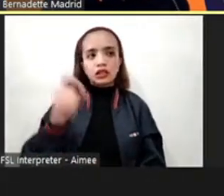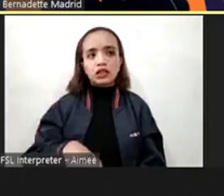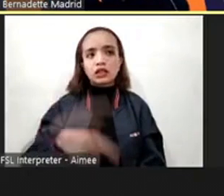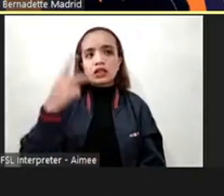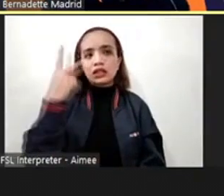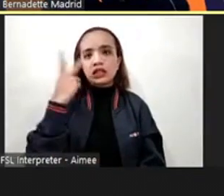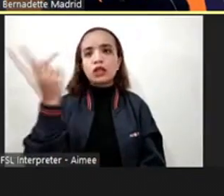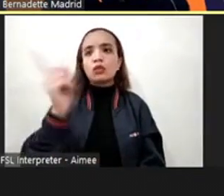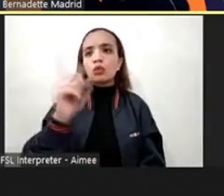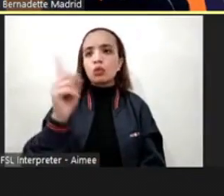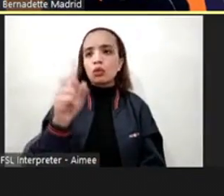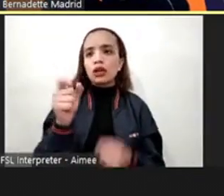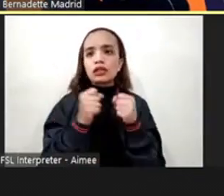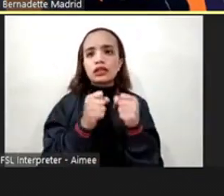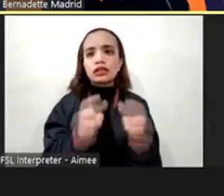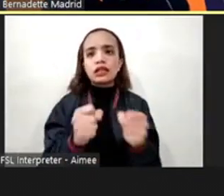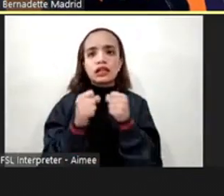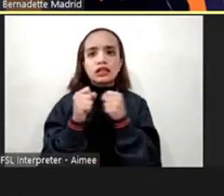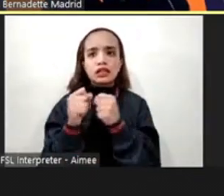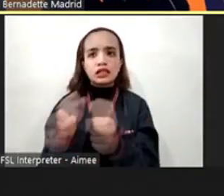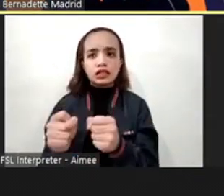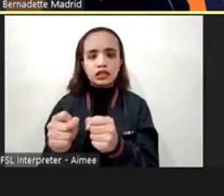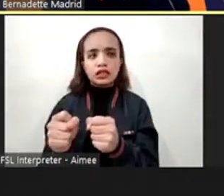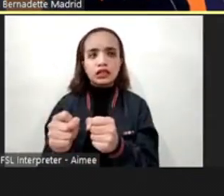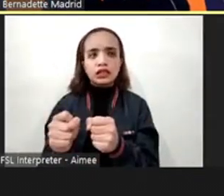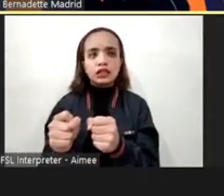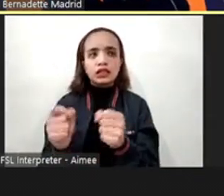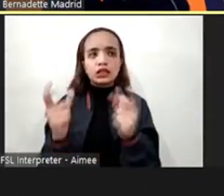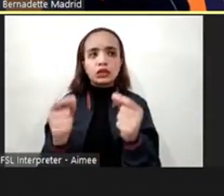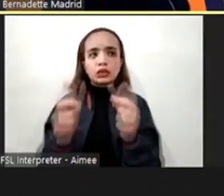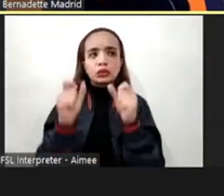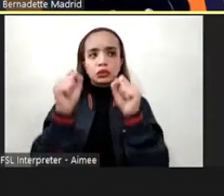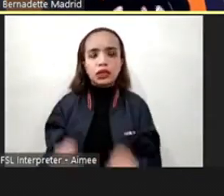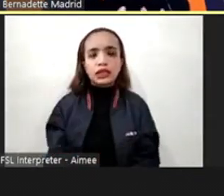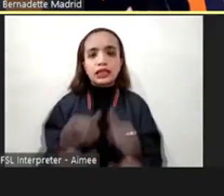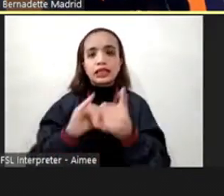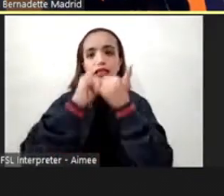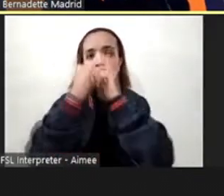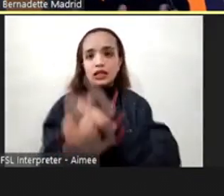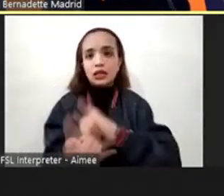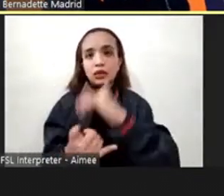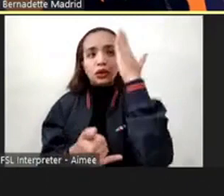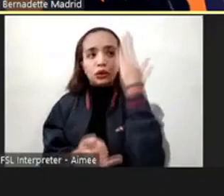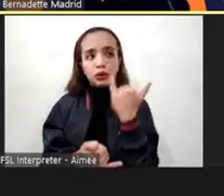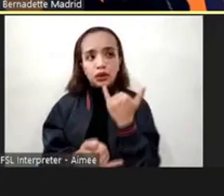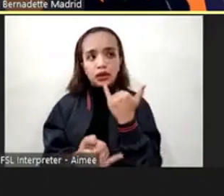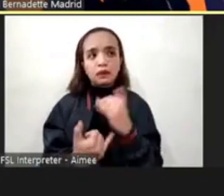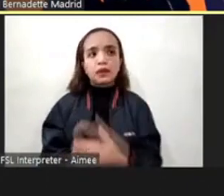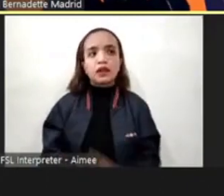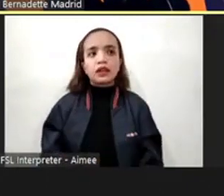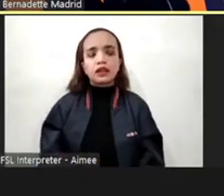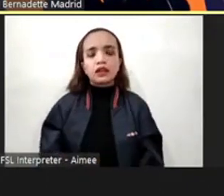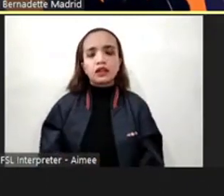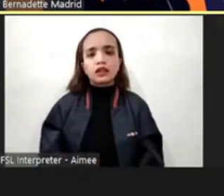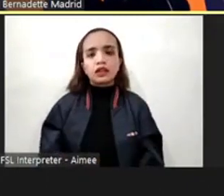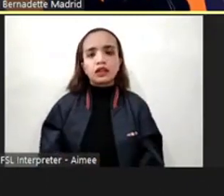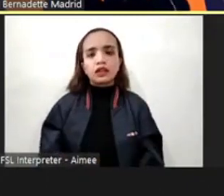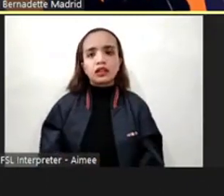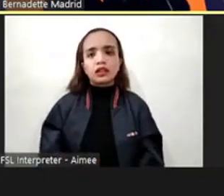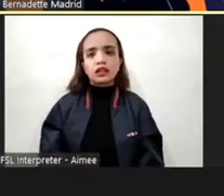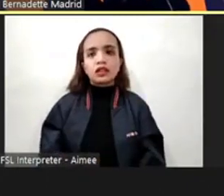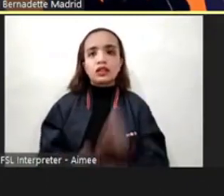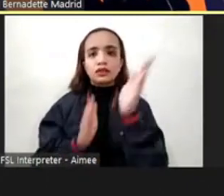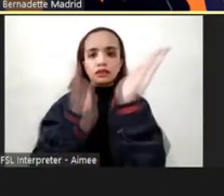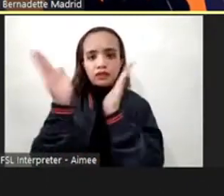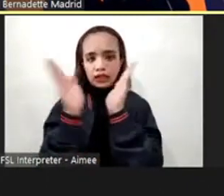mga strategies that we can adopt dahil sa disruption sa services. So